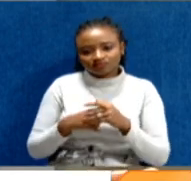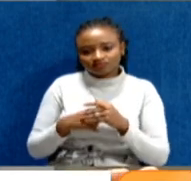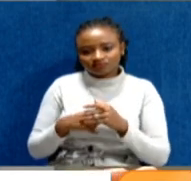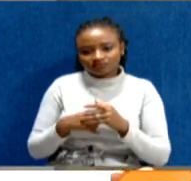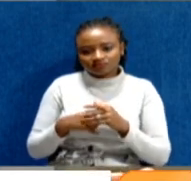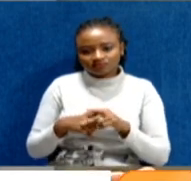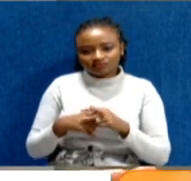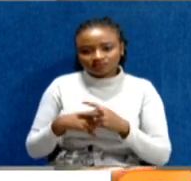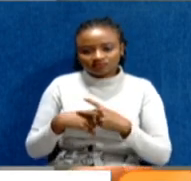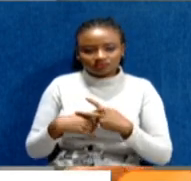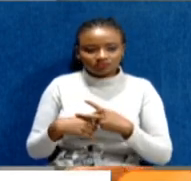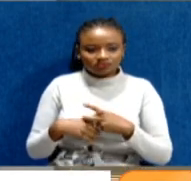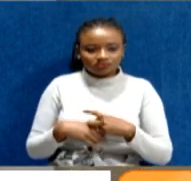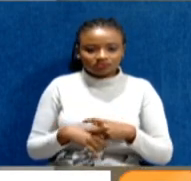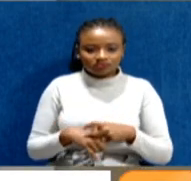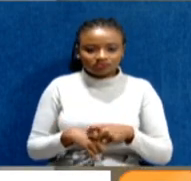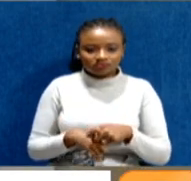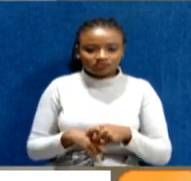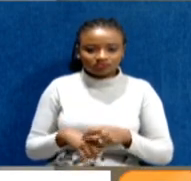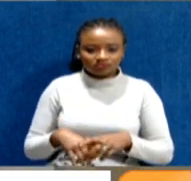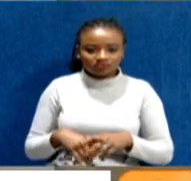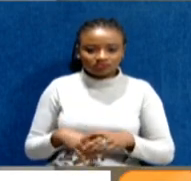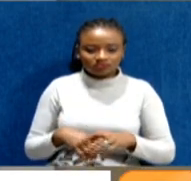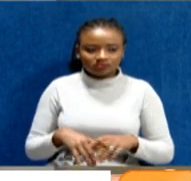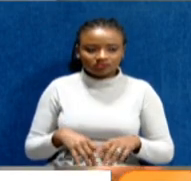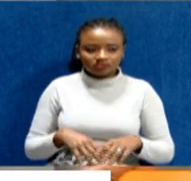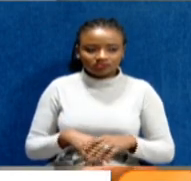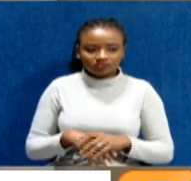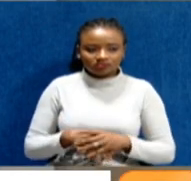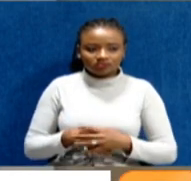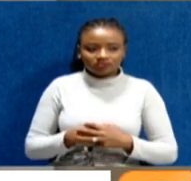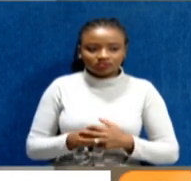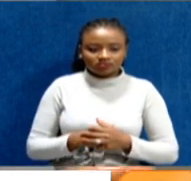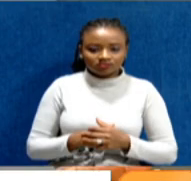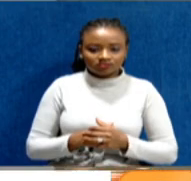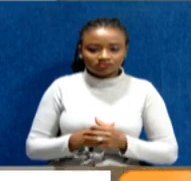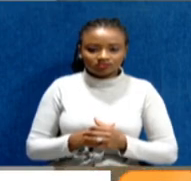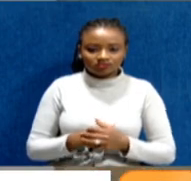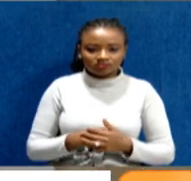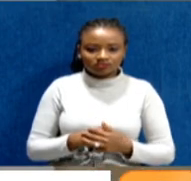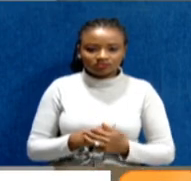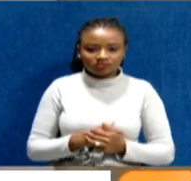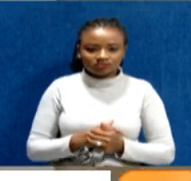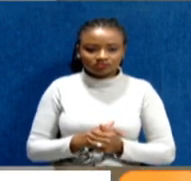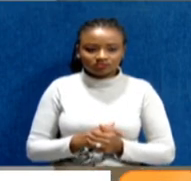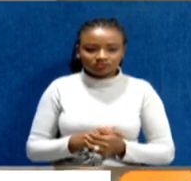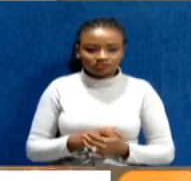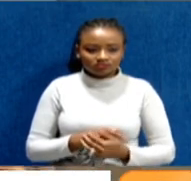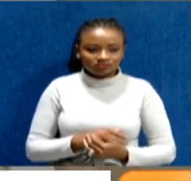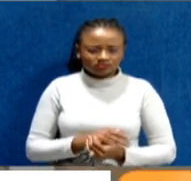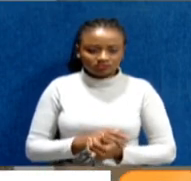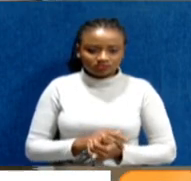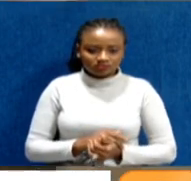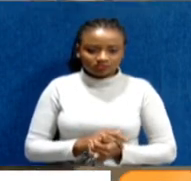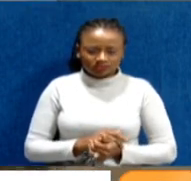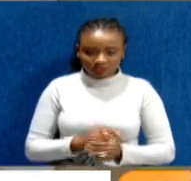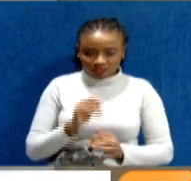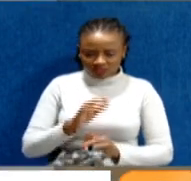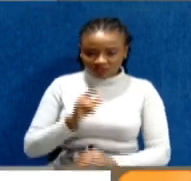326 of the Seed and Plant Varieties Act. Yeah. And that one gives a lot